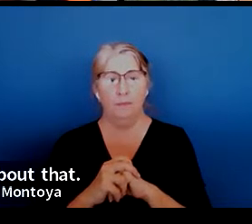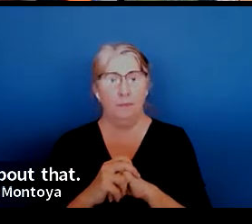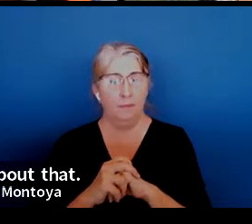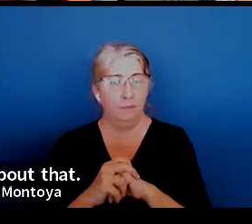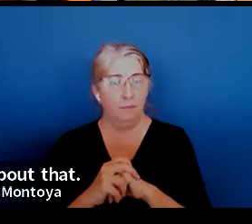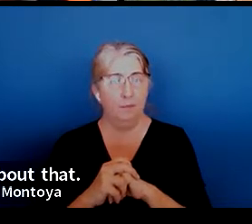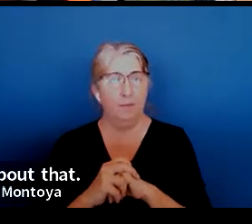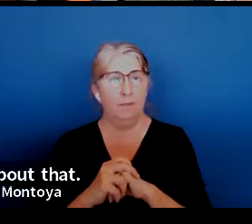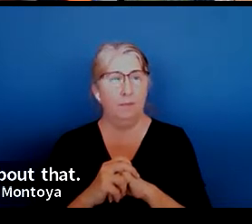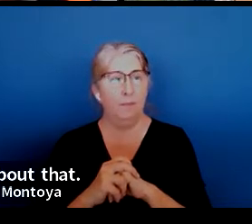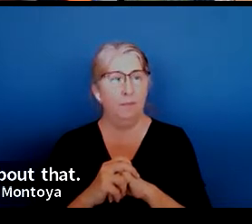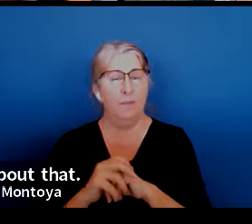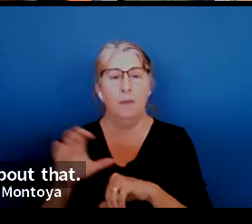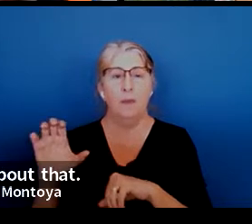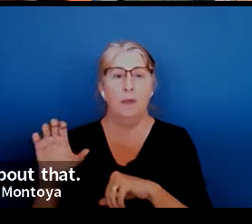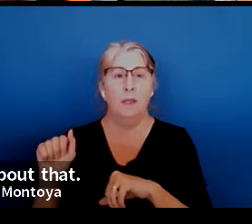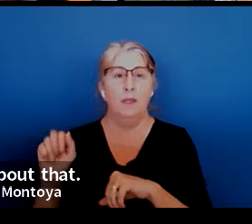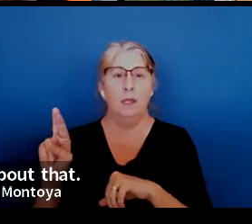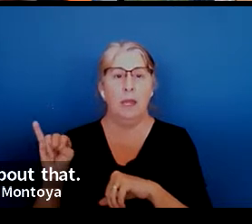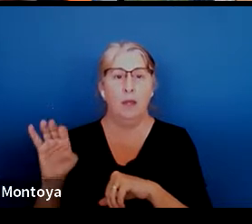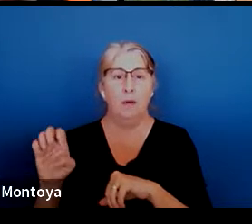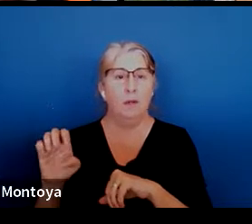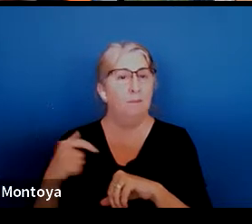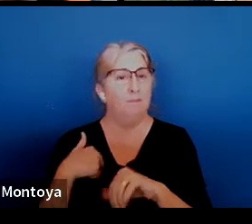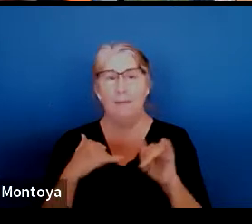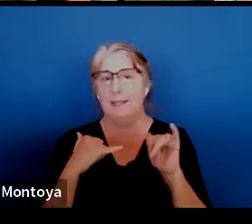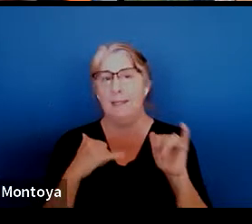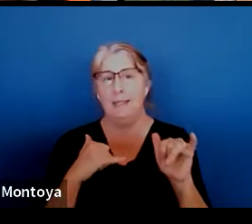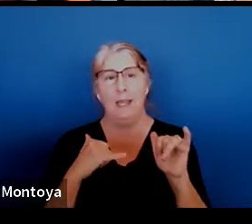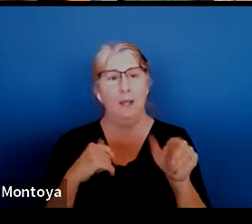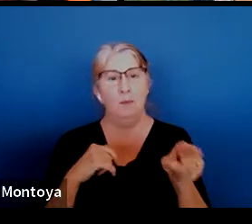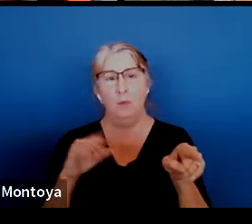Yeah, so I do basically what Ben says.